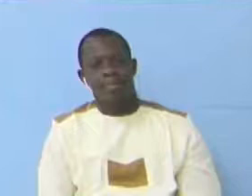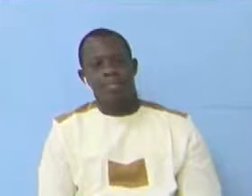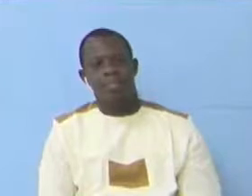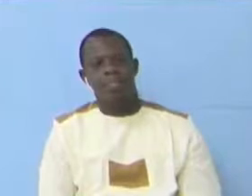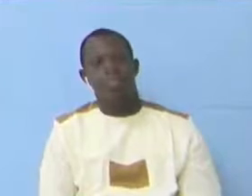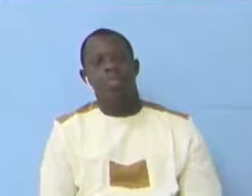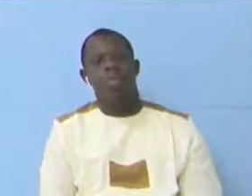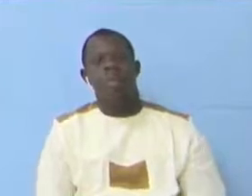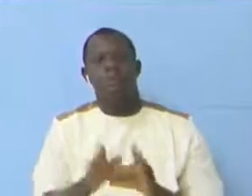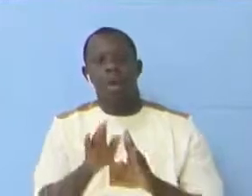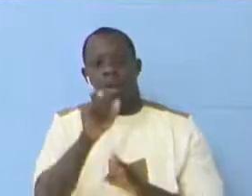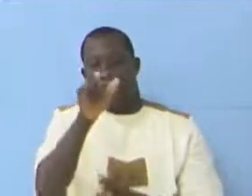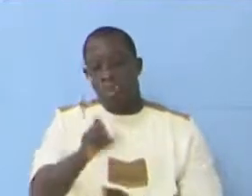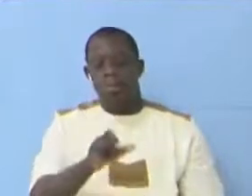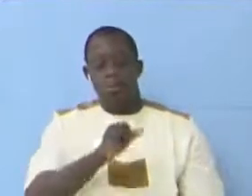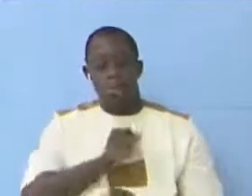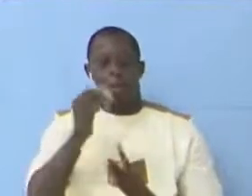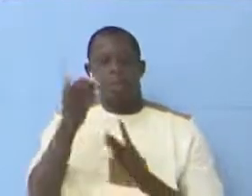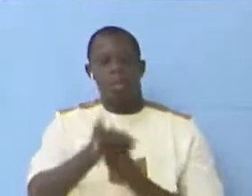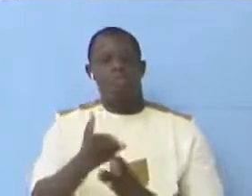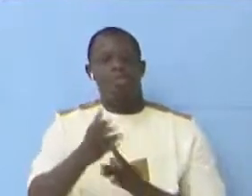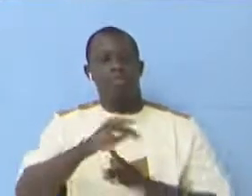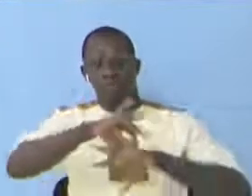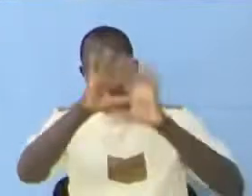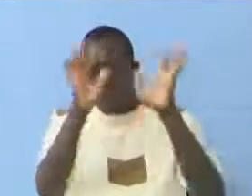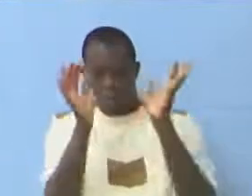Morally, you are all responsible.